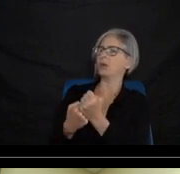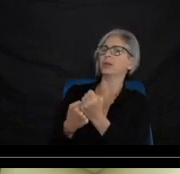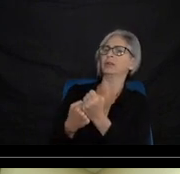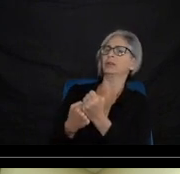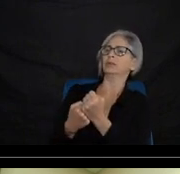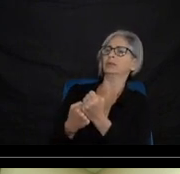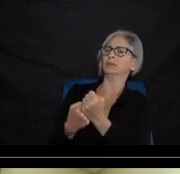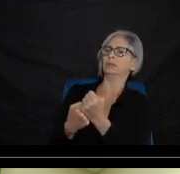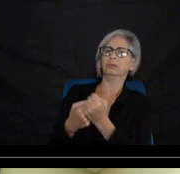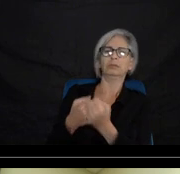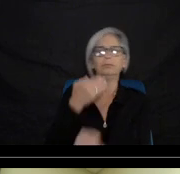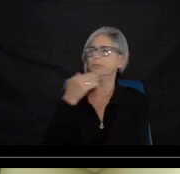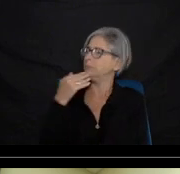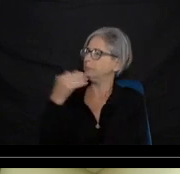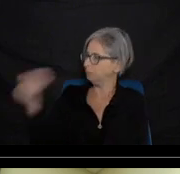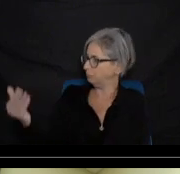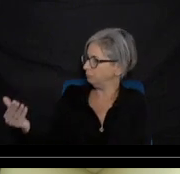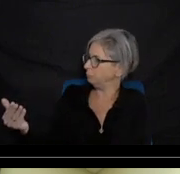Thank you.